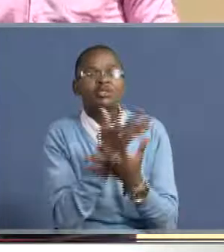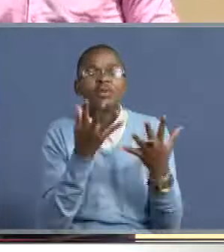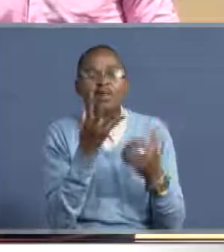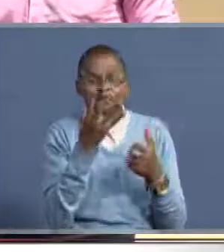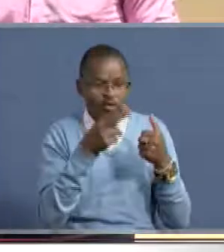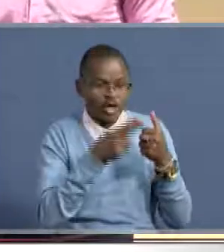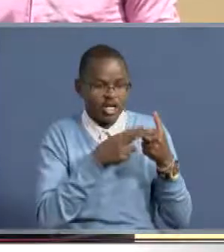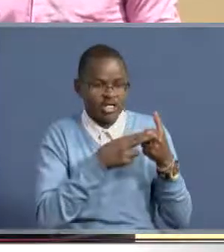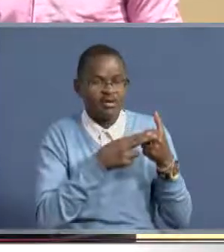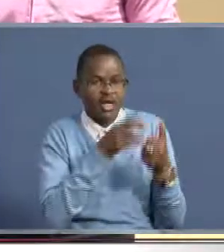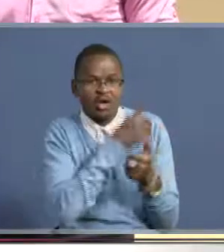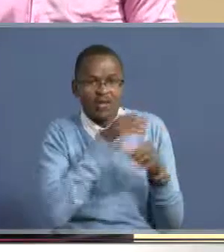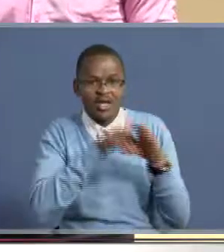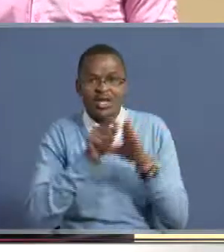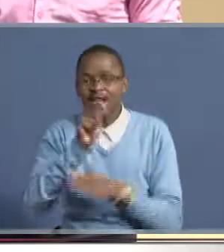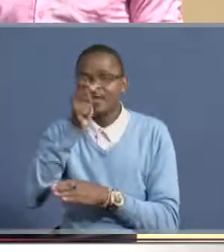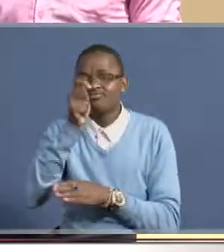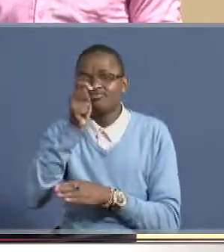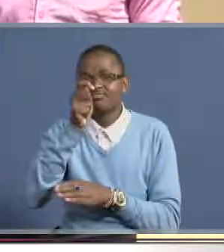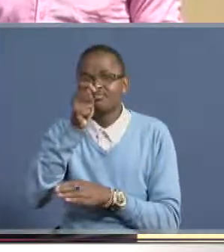the 47 counties in Kenya.